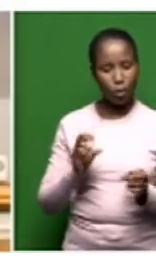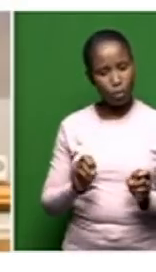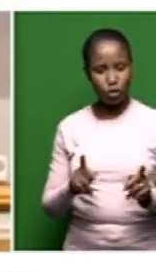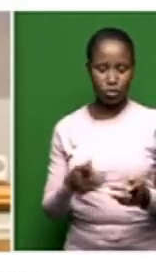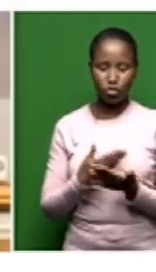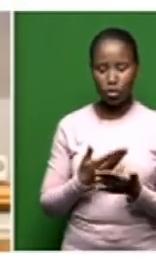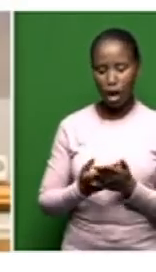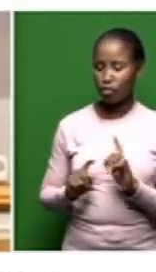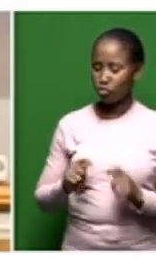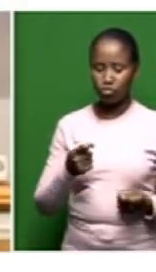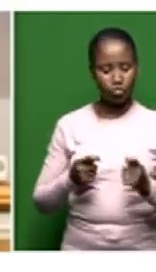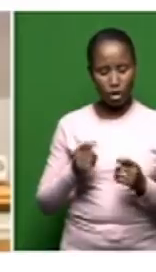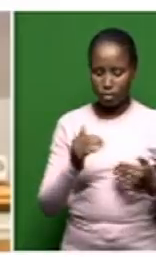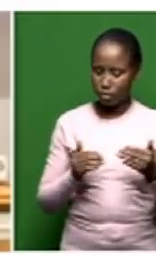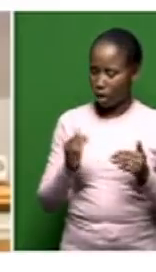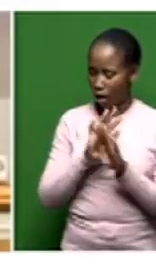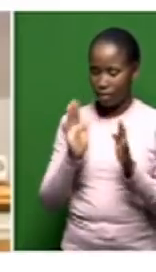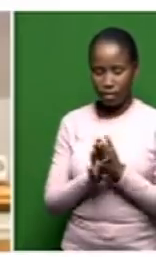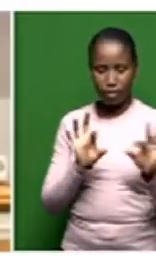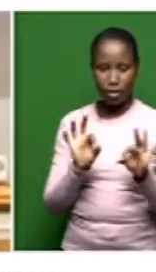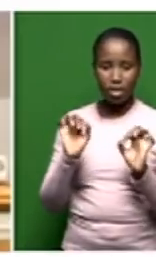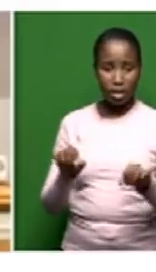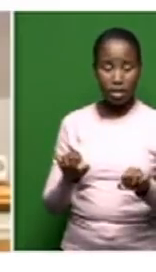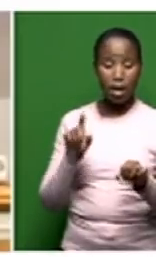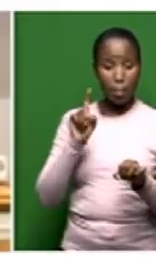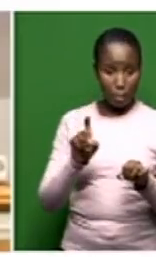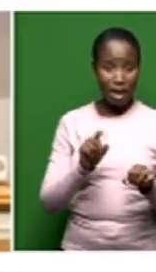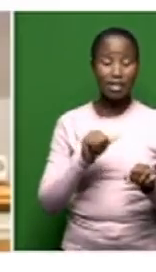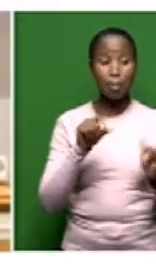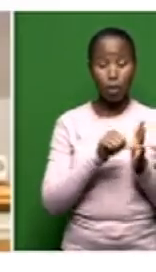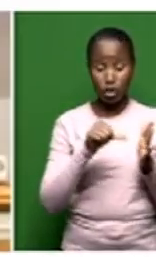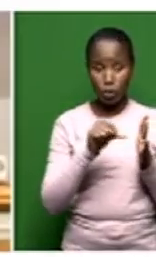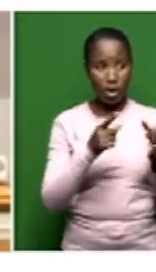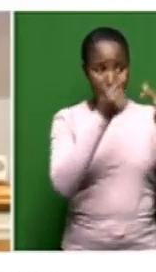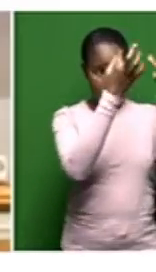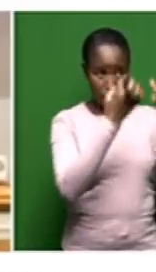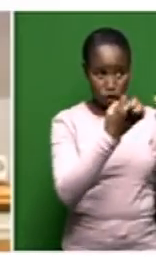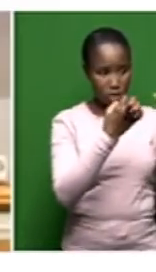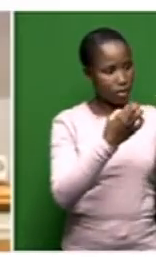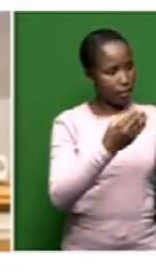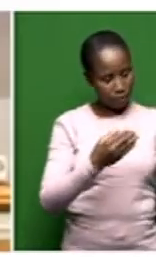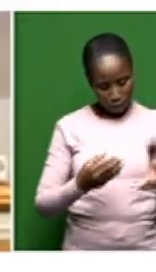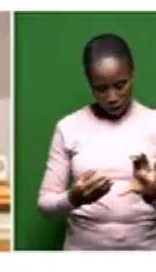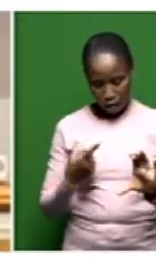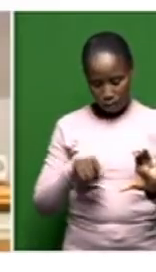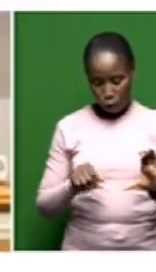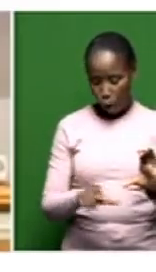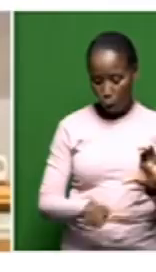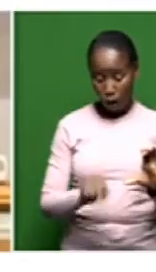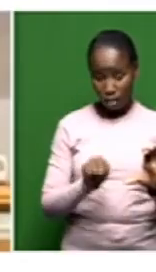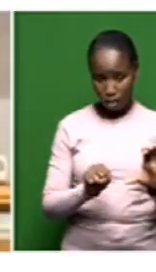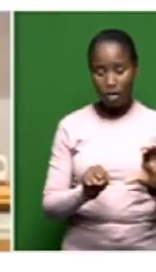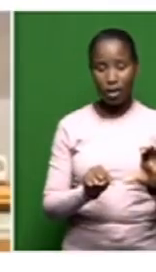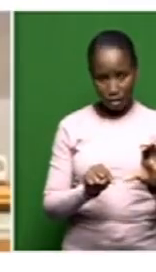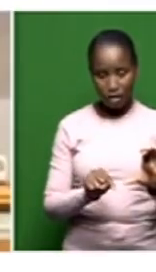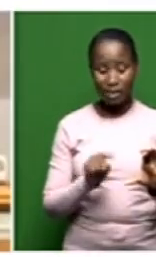The way our budgets are allocated to local municipalities and metros, it is done